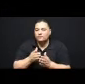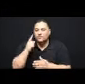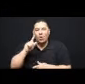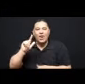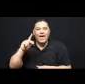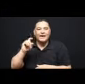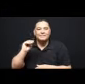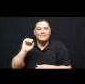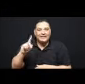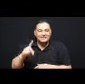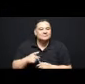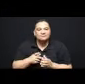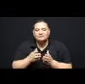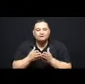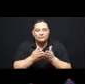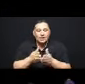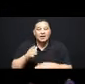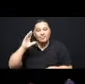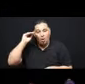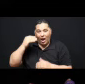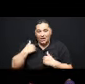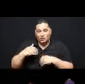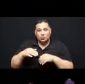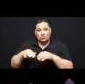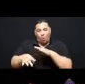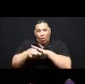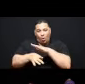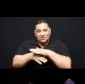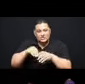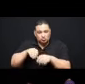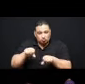find himself in the neon jungle.